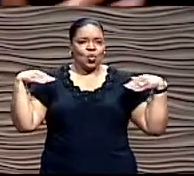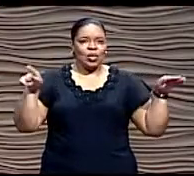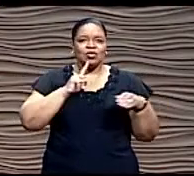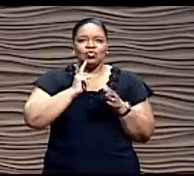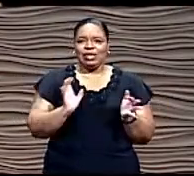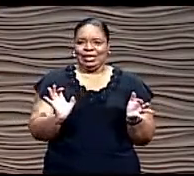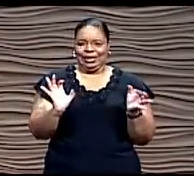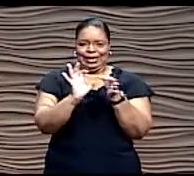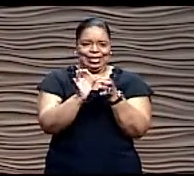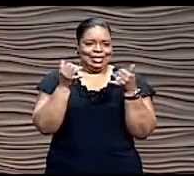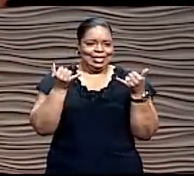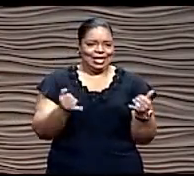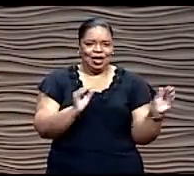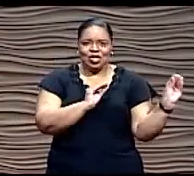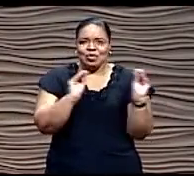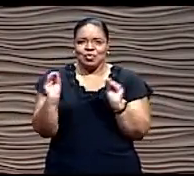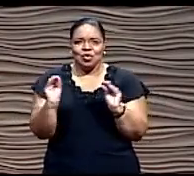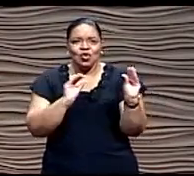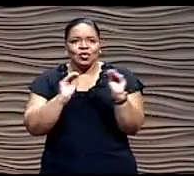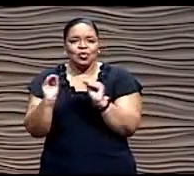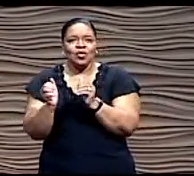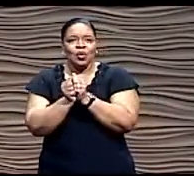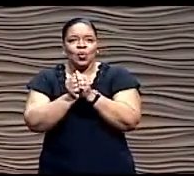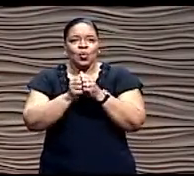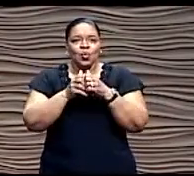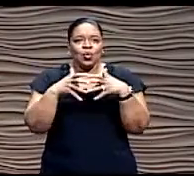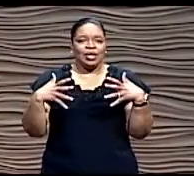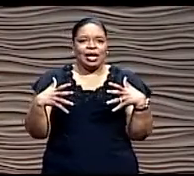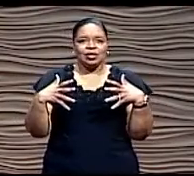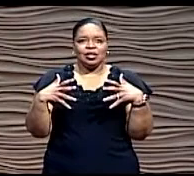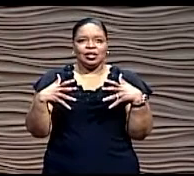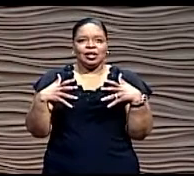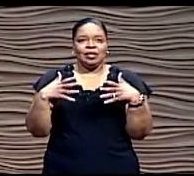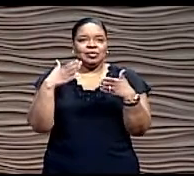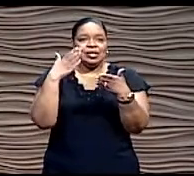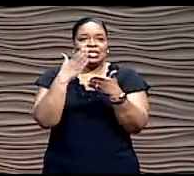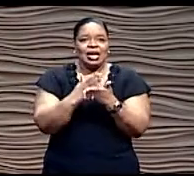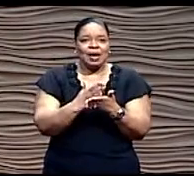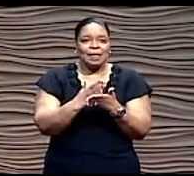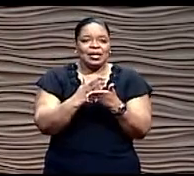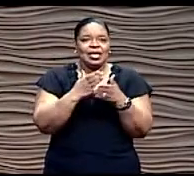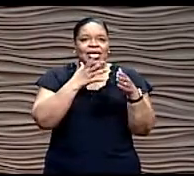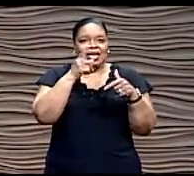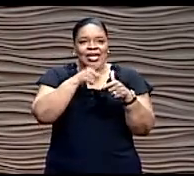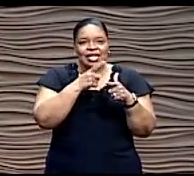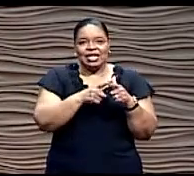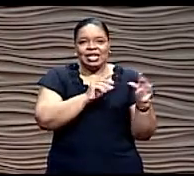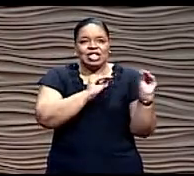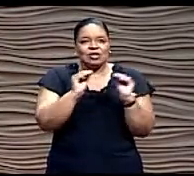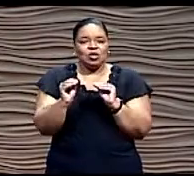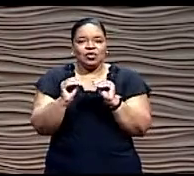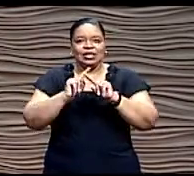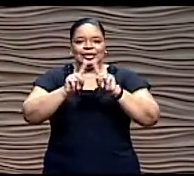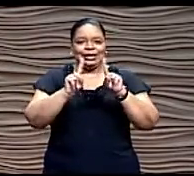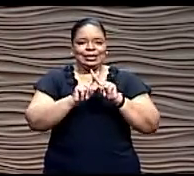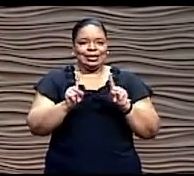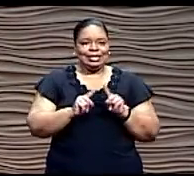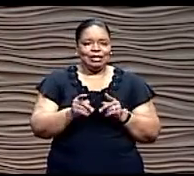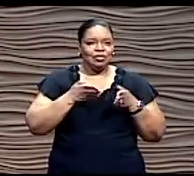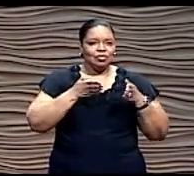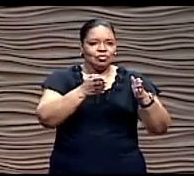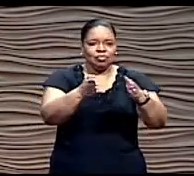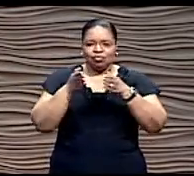connected and then moving effortlessly in one direction and then effortlessly in another direction,